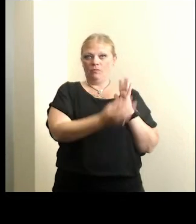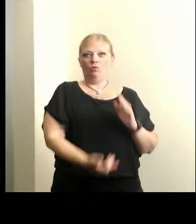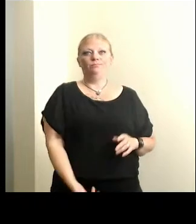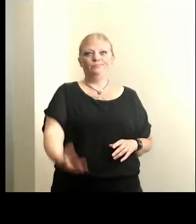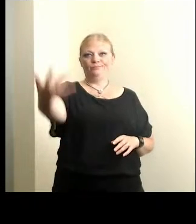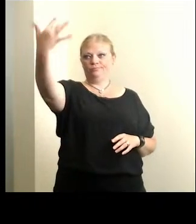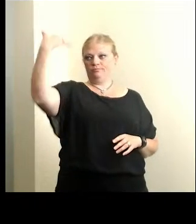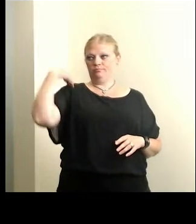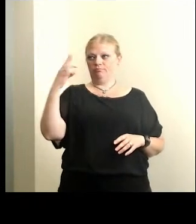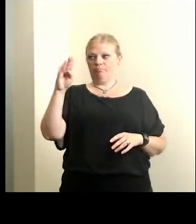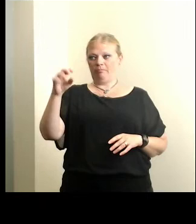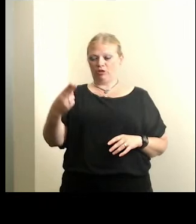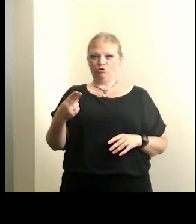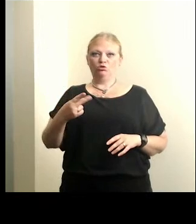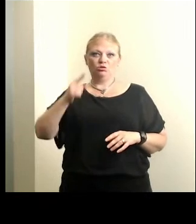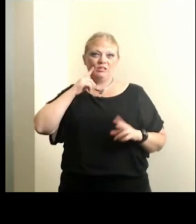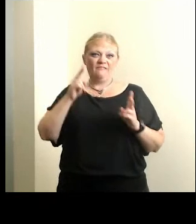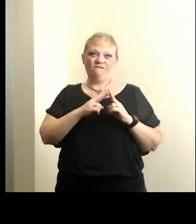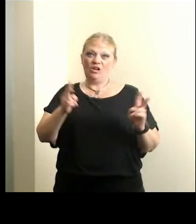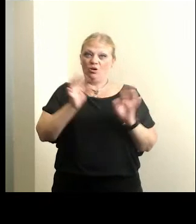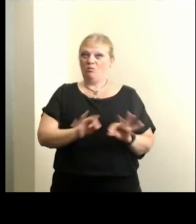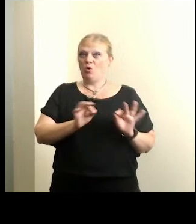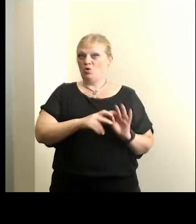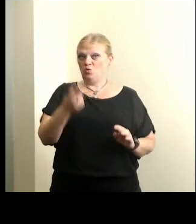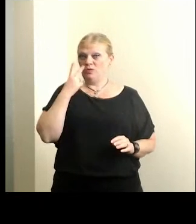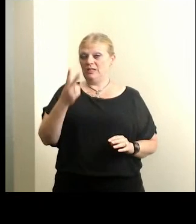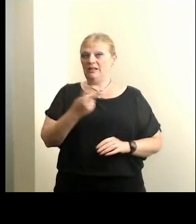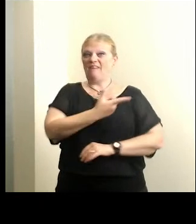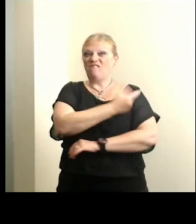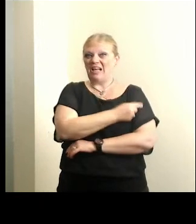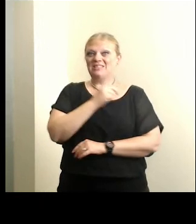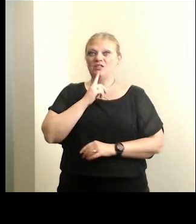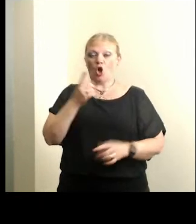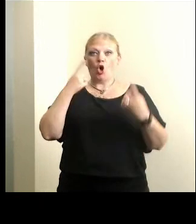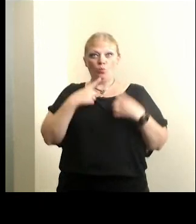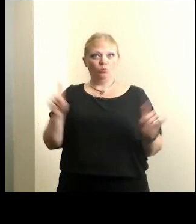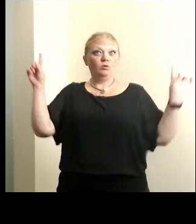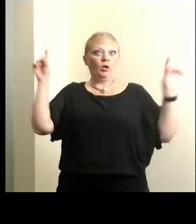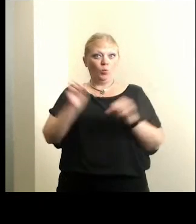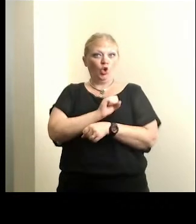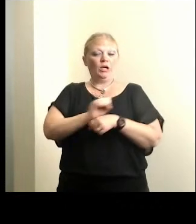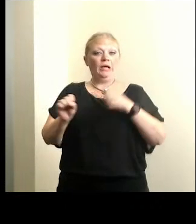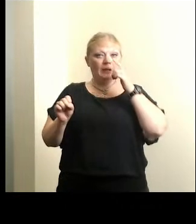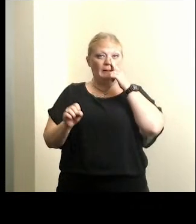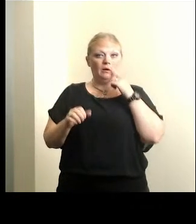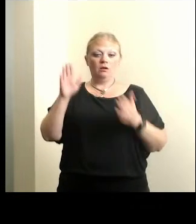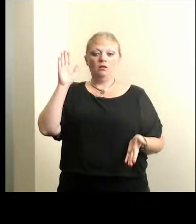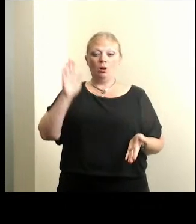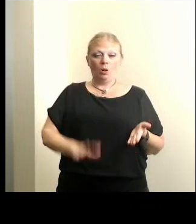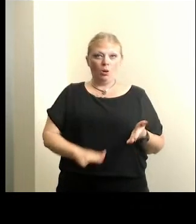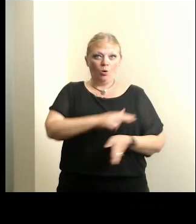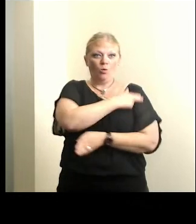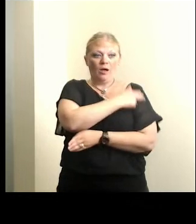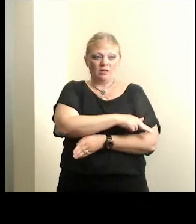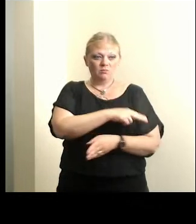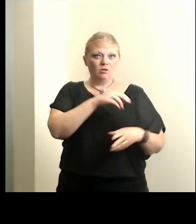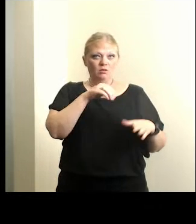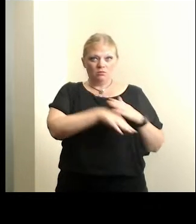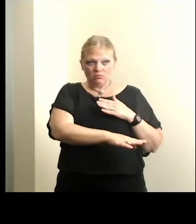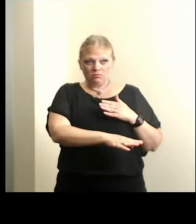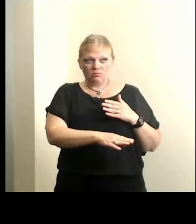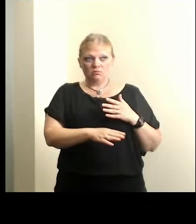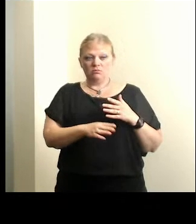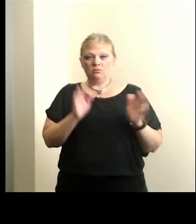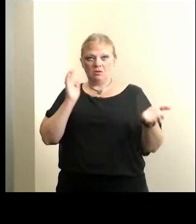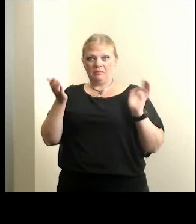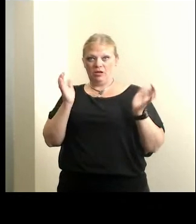back to March. We think this is very important to see. Vaccines are working. We have lower hospital admissions than last spring, the winter, and this spring. You see